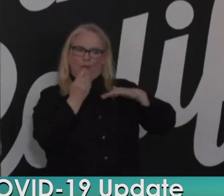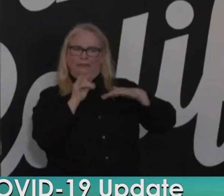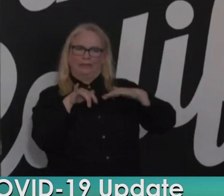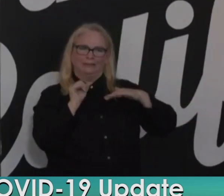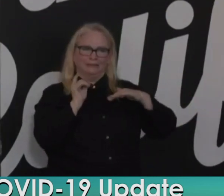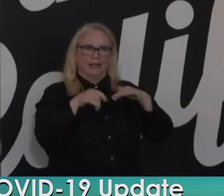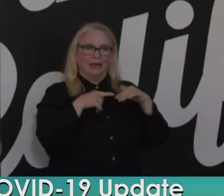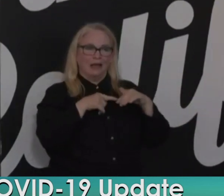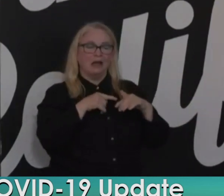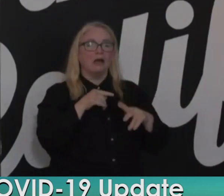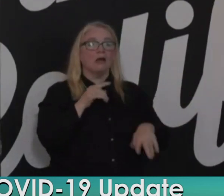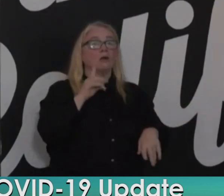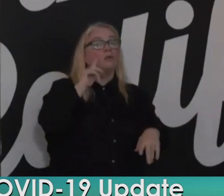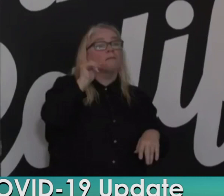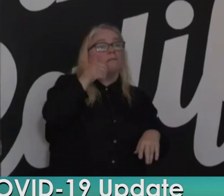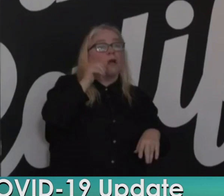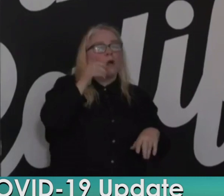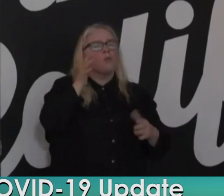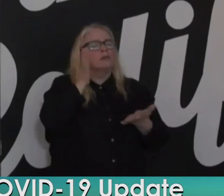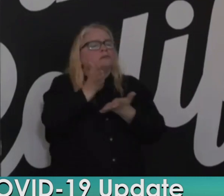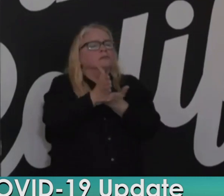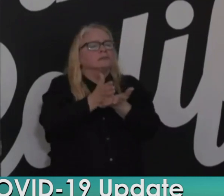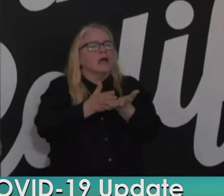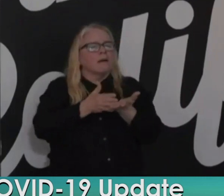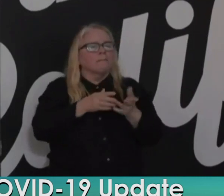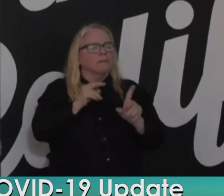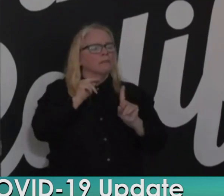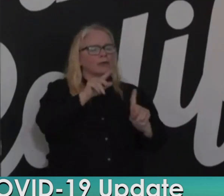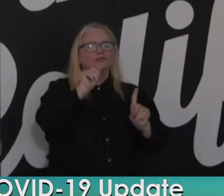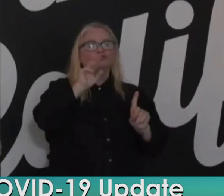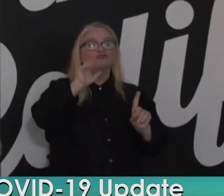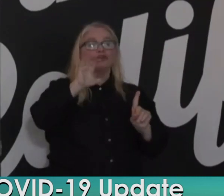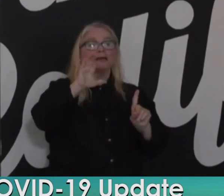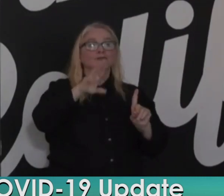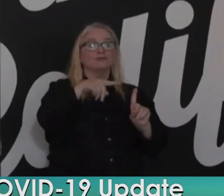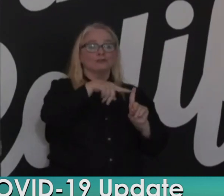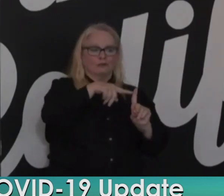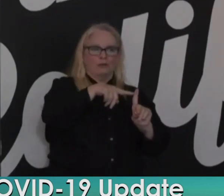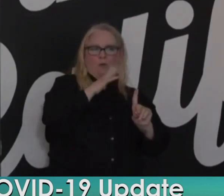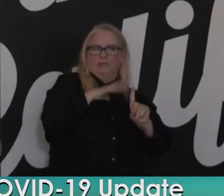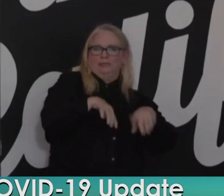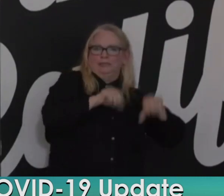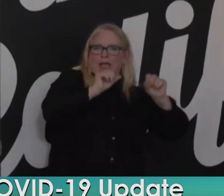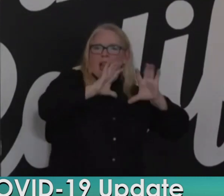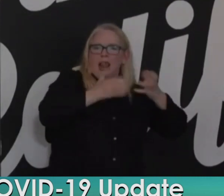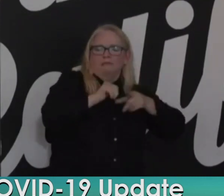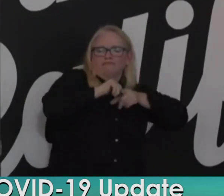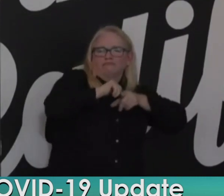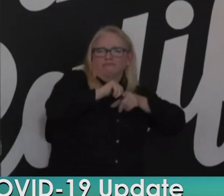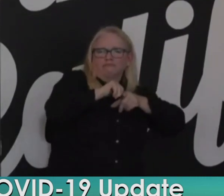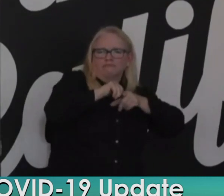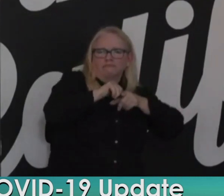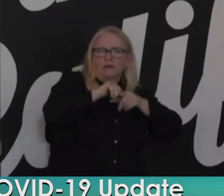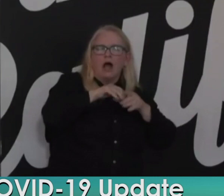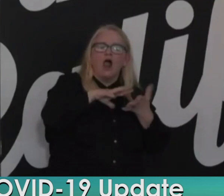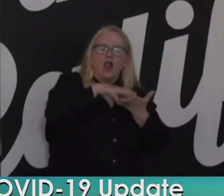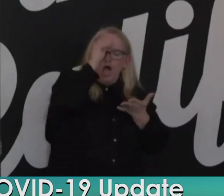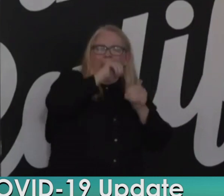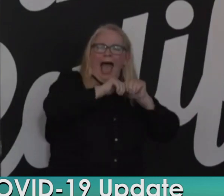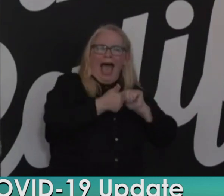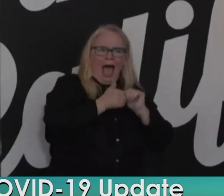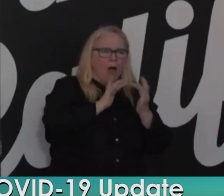cohort of tracers that will start taking our virtual online academy courses in partnership with UCSF